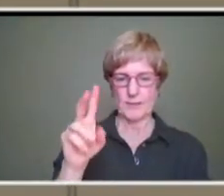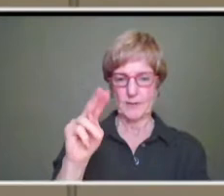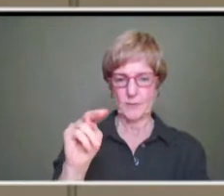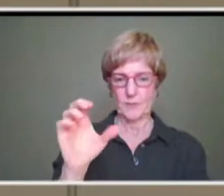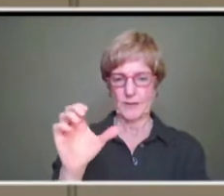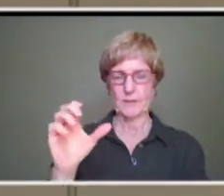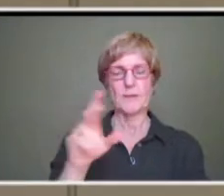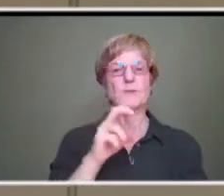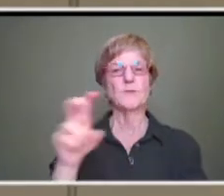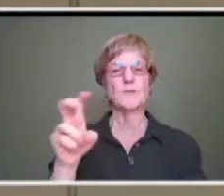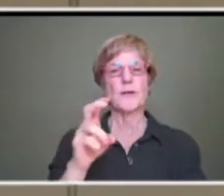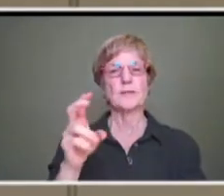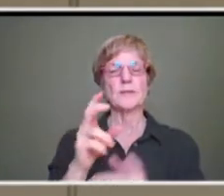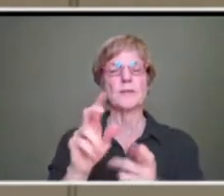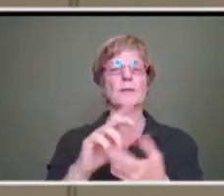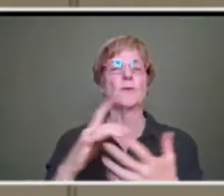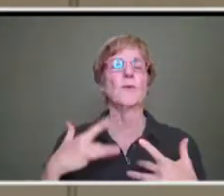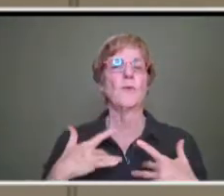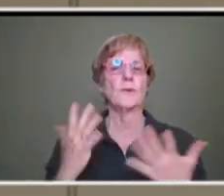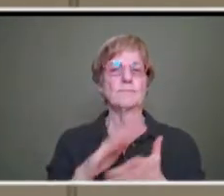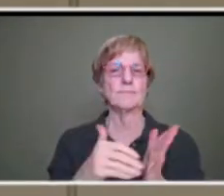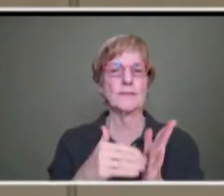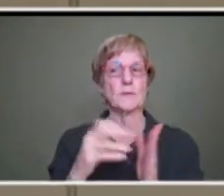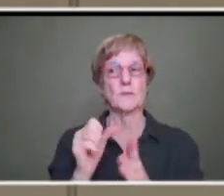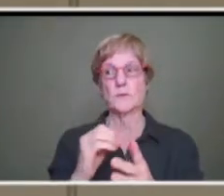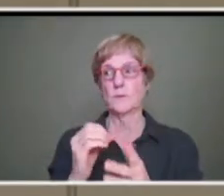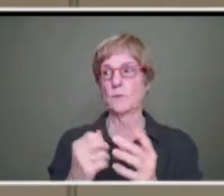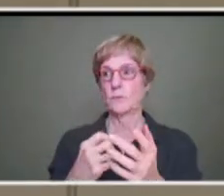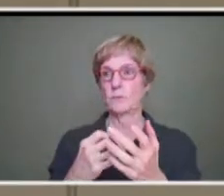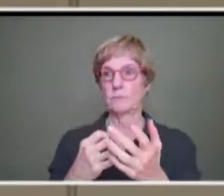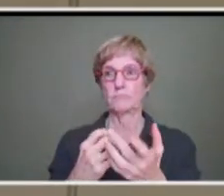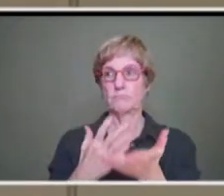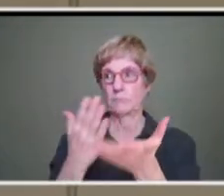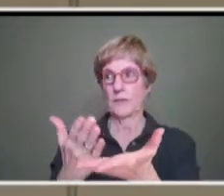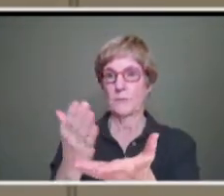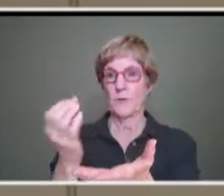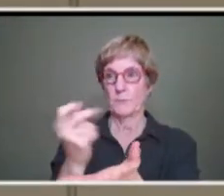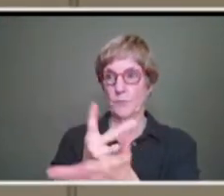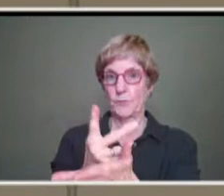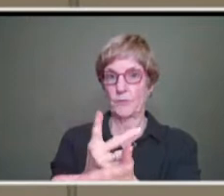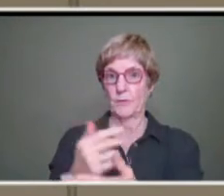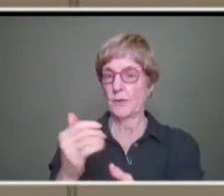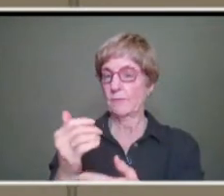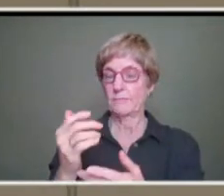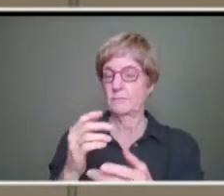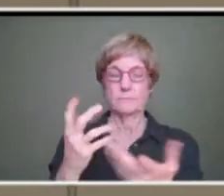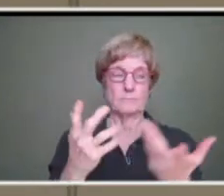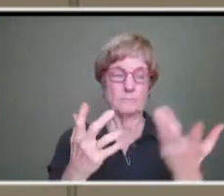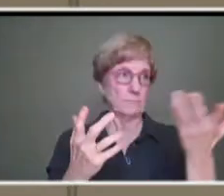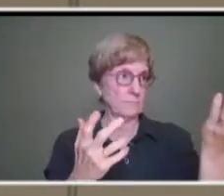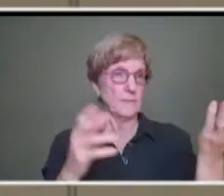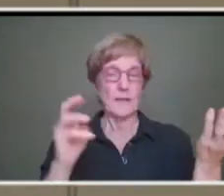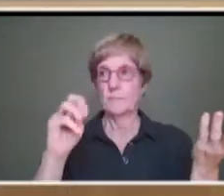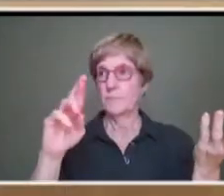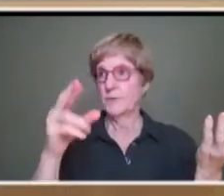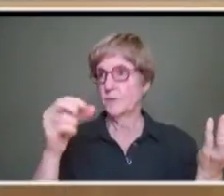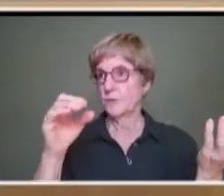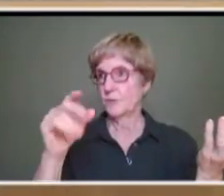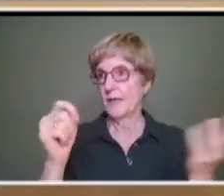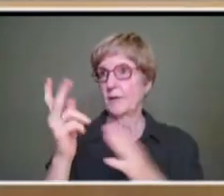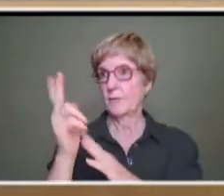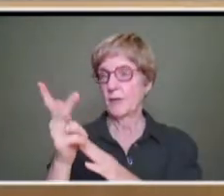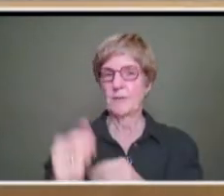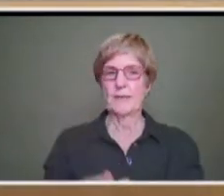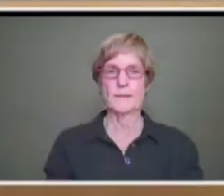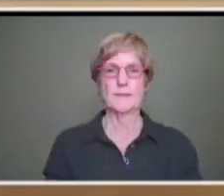staff recommends approval of this petition um Miss Patton you have three oh you have as much time as you want and then Miss Grant you'll have three minutes after all